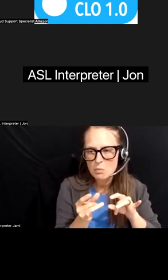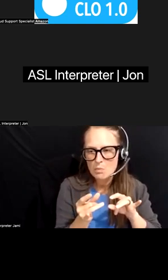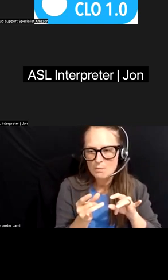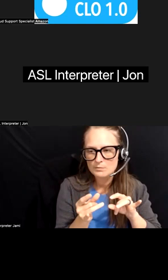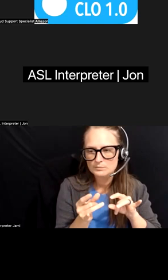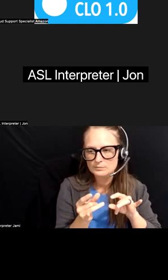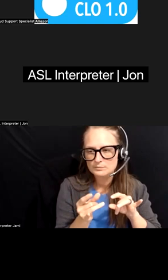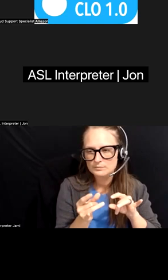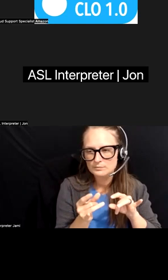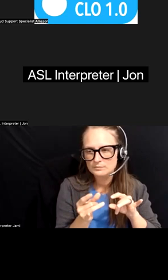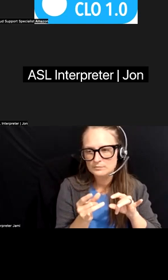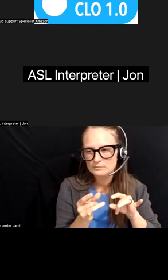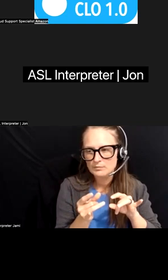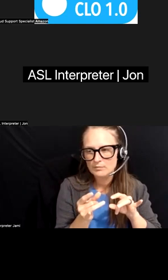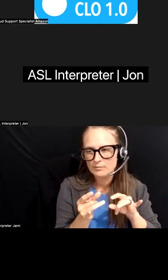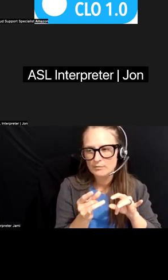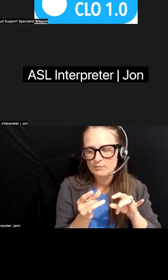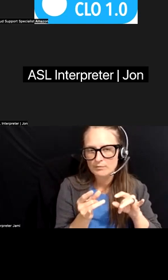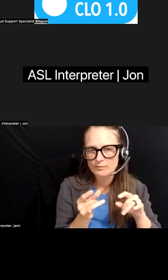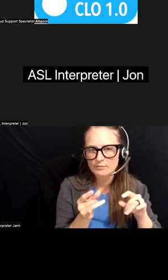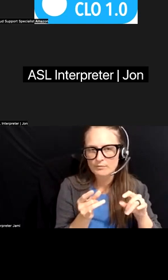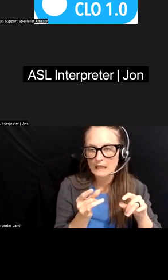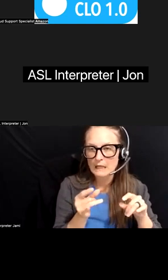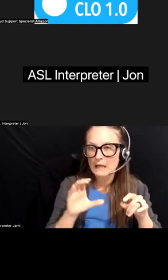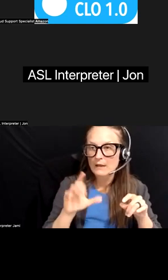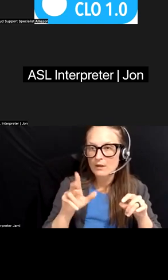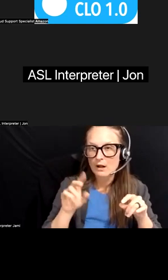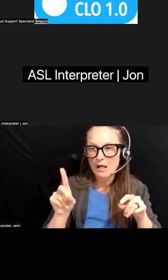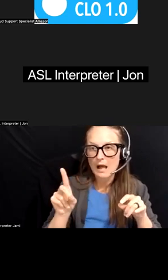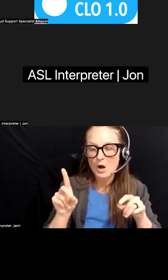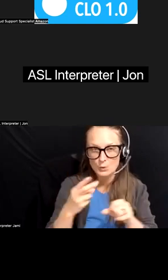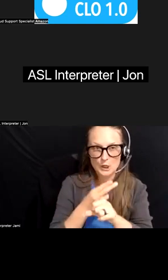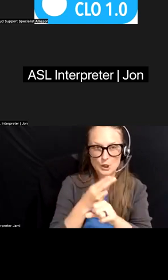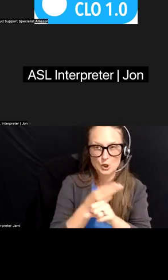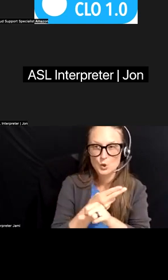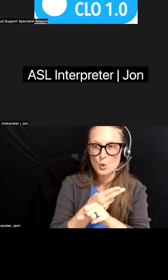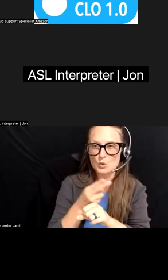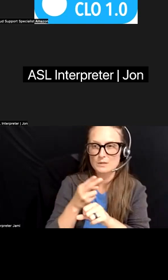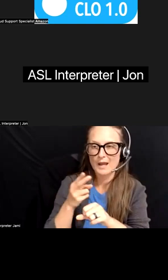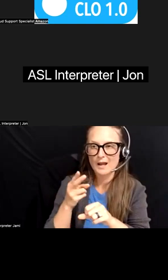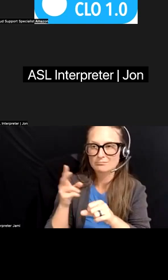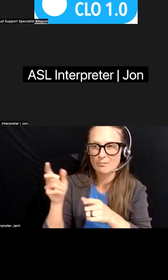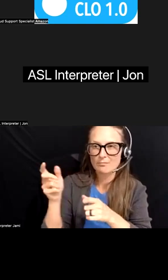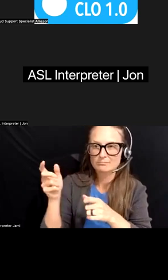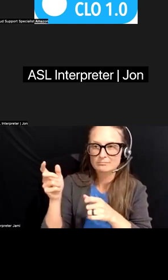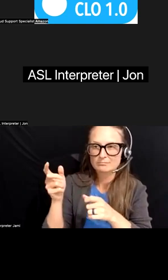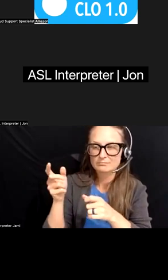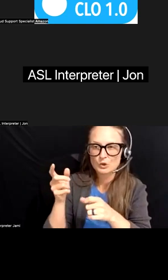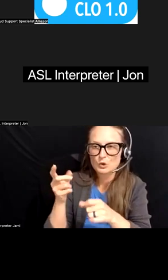We can, in the cloud, we can utilize and pool them as needed, and they're on demand.